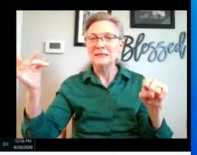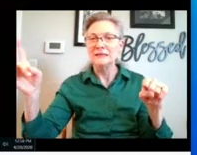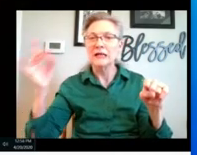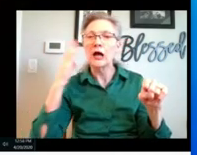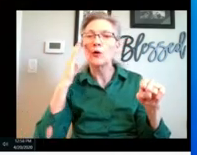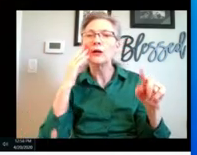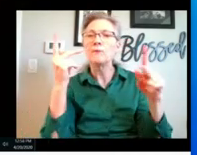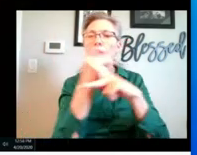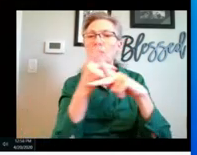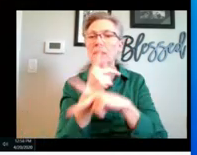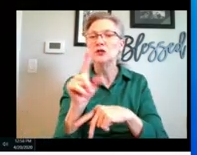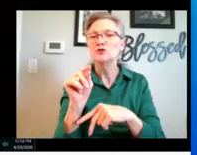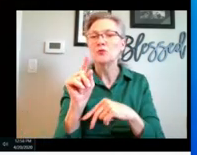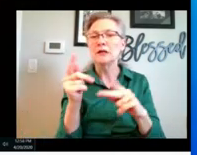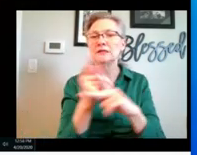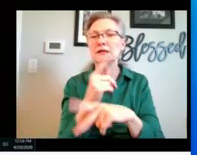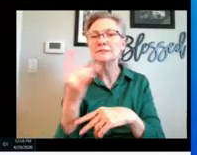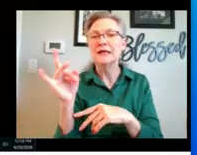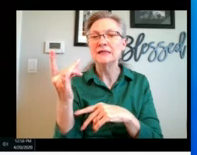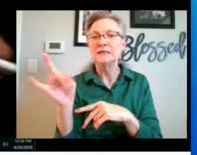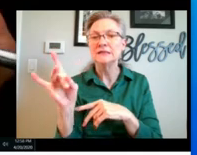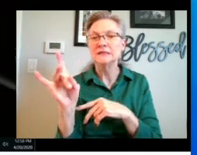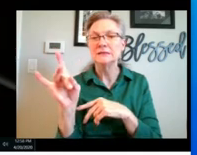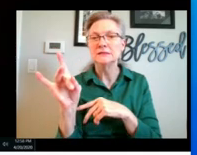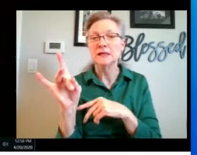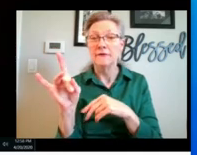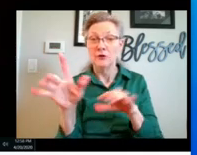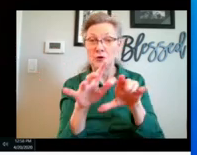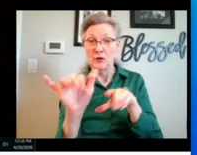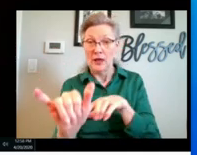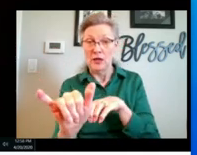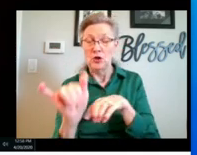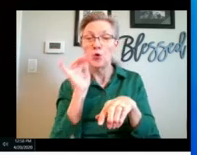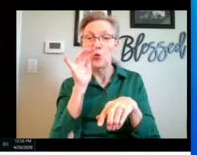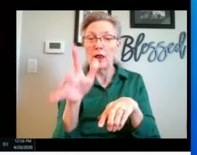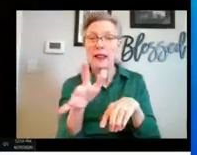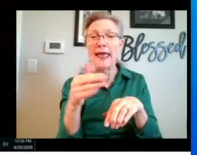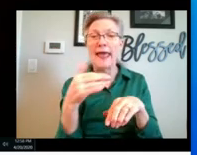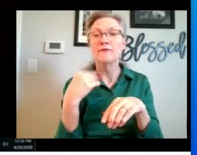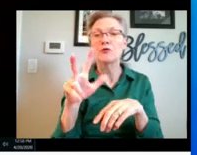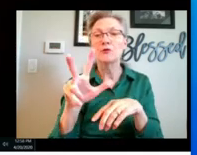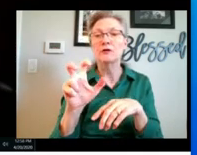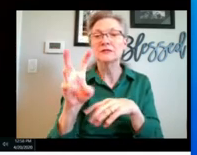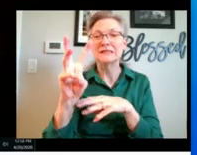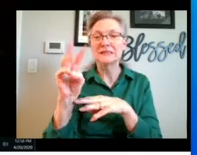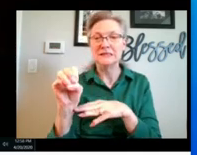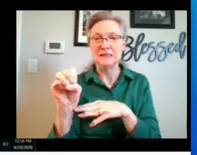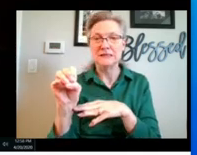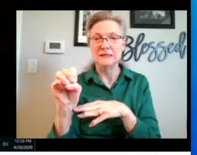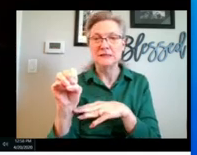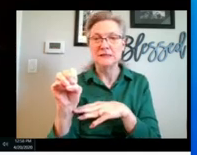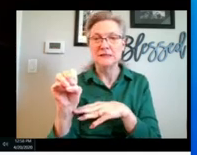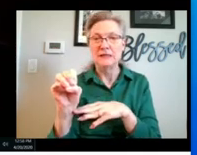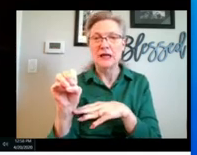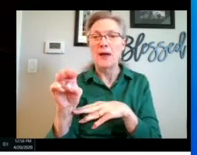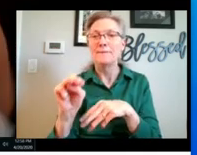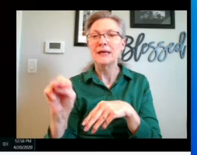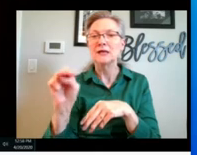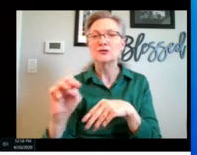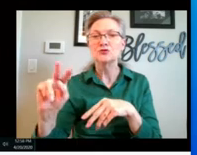need to multiply 20 times 18, and if you do that, you're going to find that you have 360